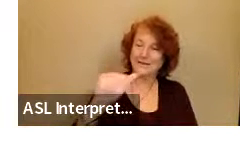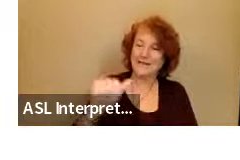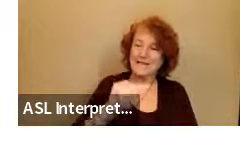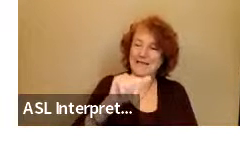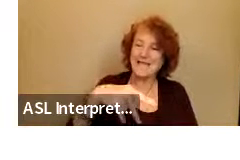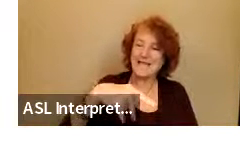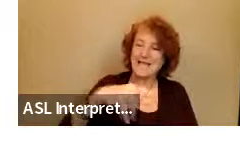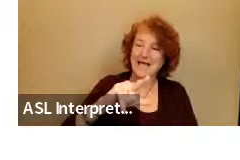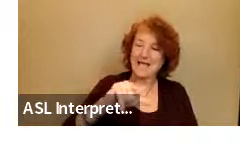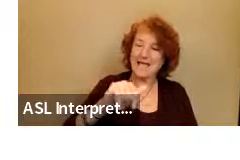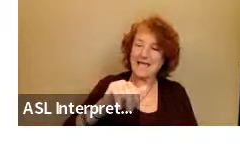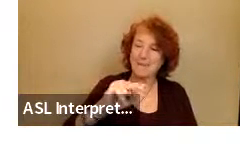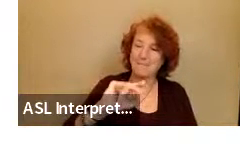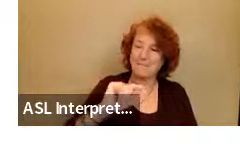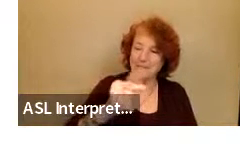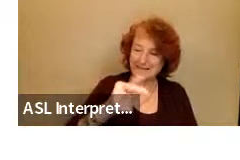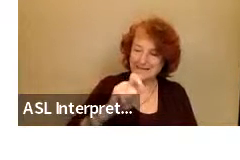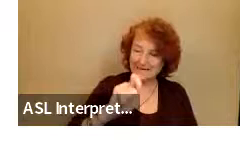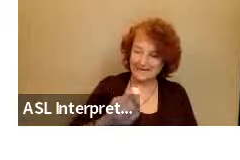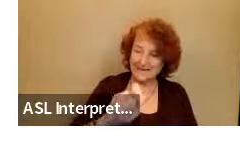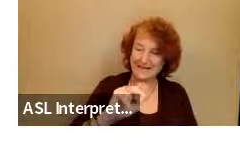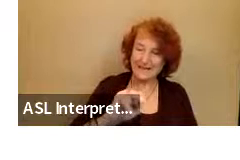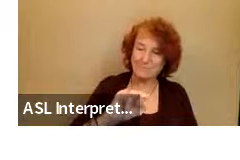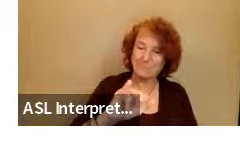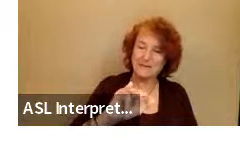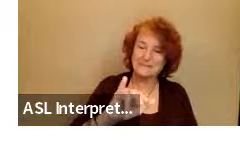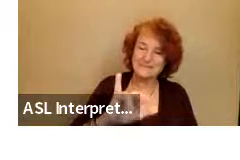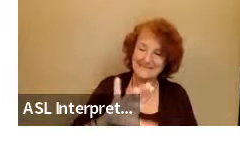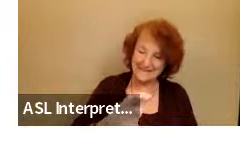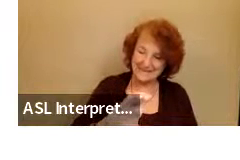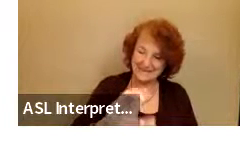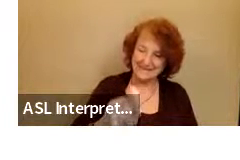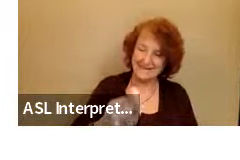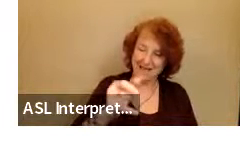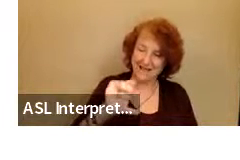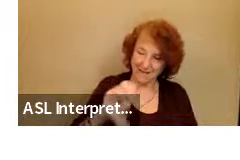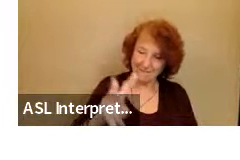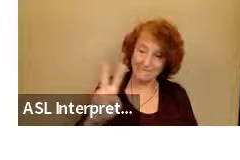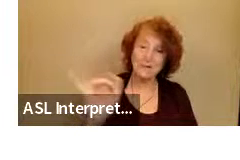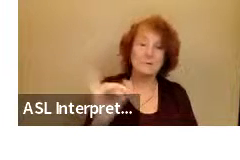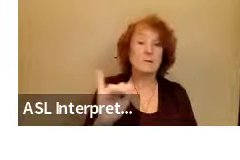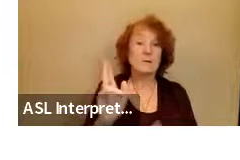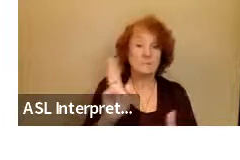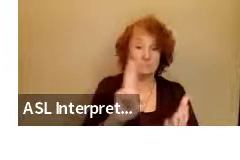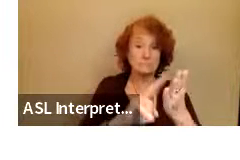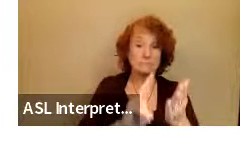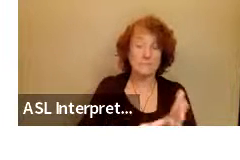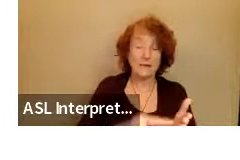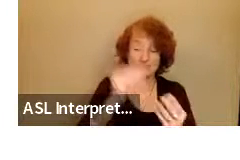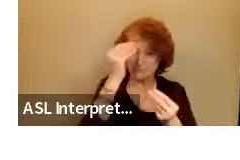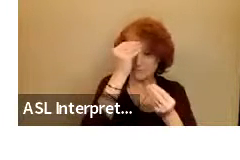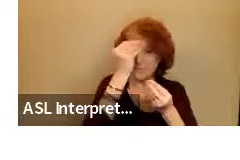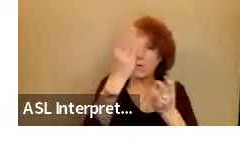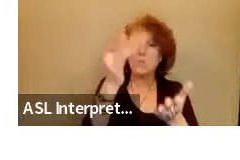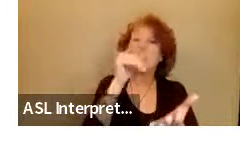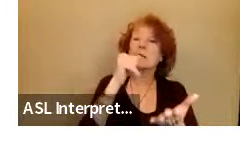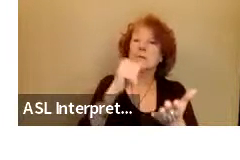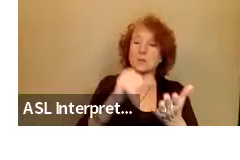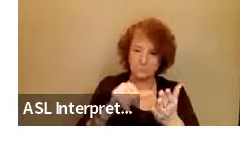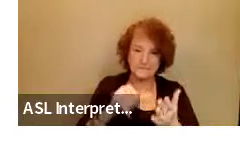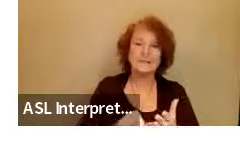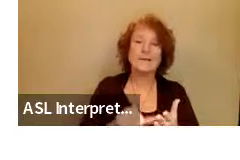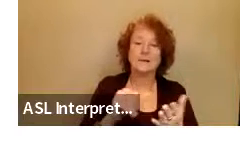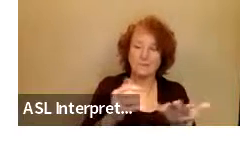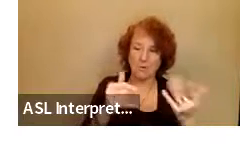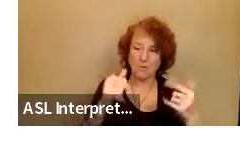thehousingopportunity@planning.nyc.gov. You also can sign up for our newsletter, which will have all of these sessions will be made available